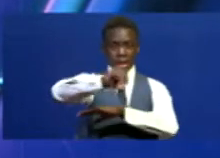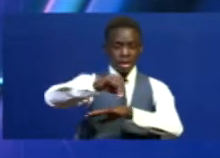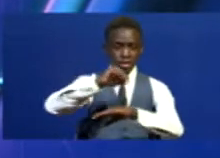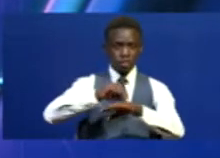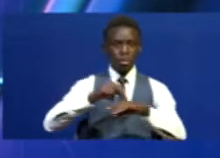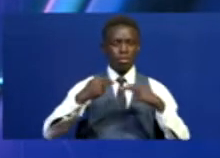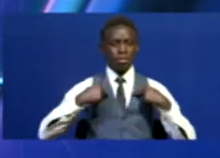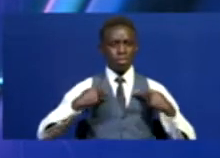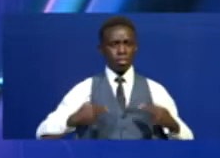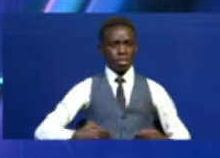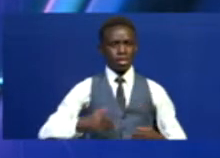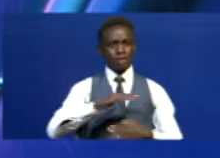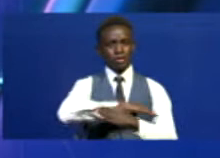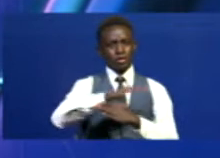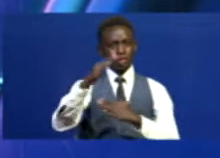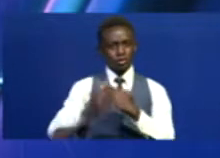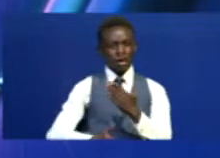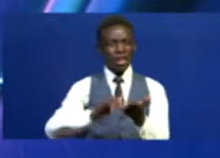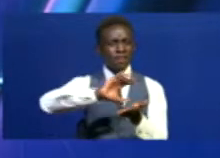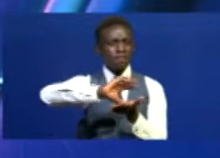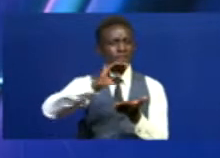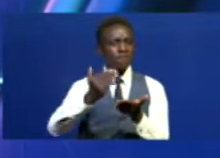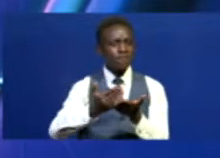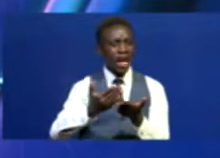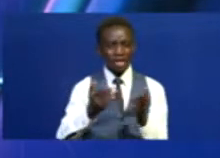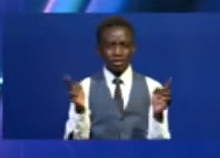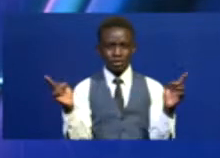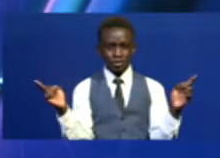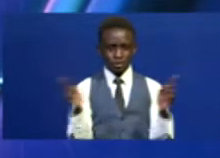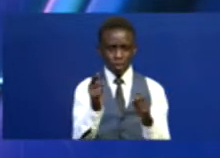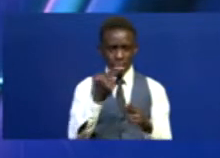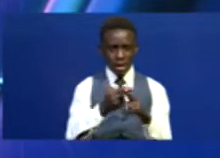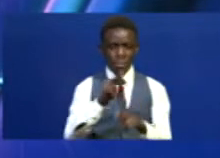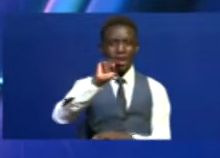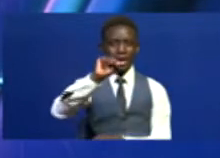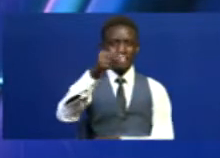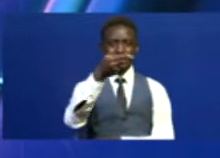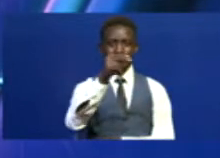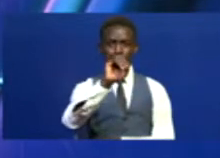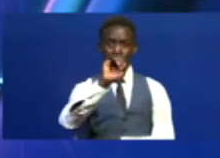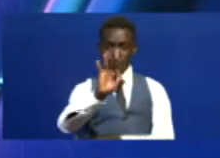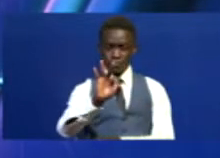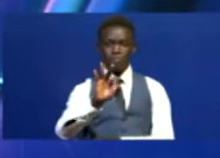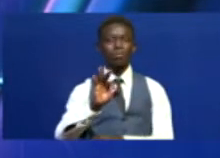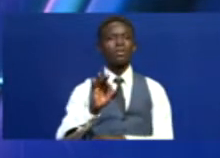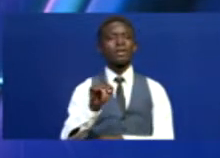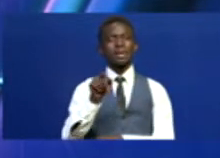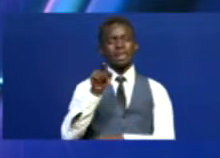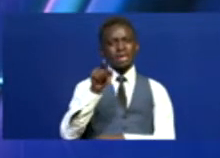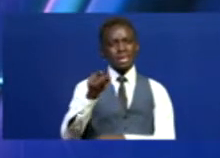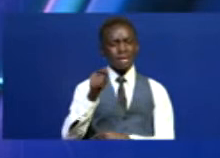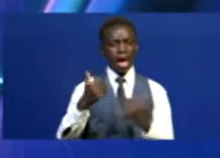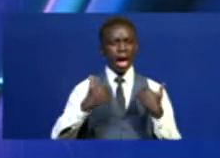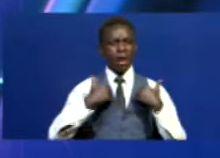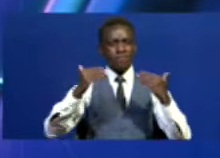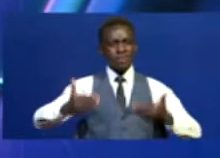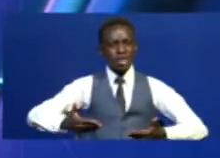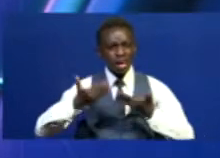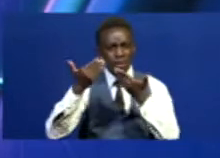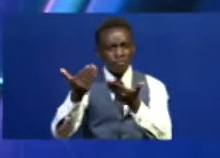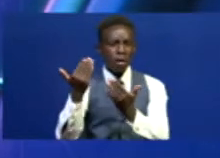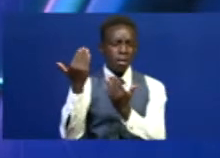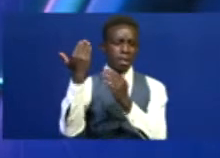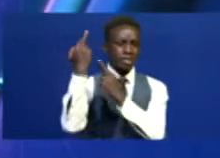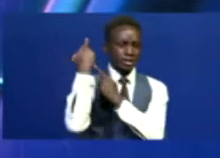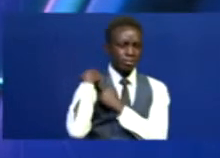Fund, previously known as National Hospital Insurance Fund, has been given the humongous responsibility of